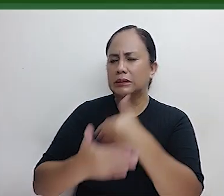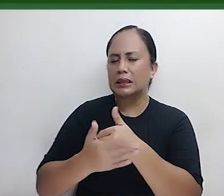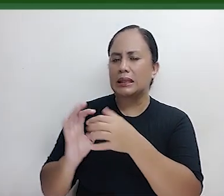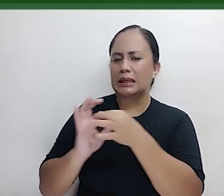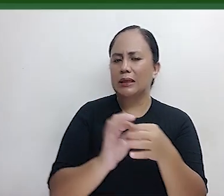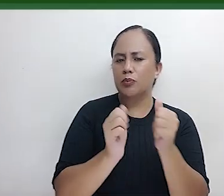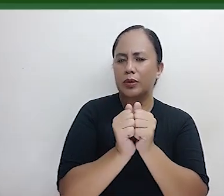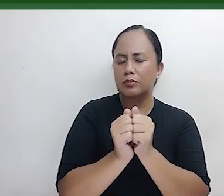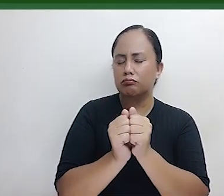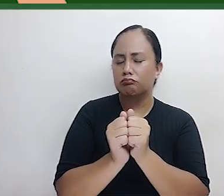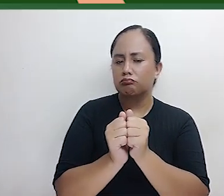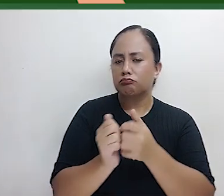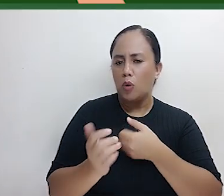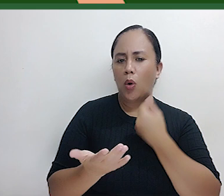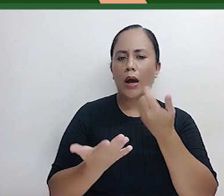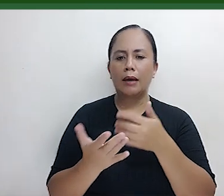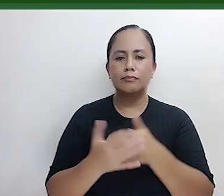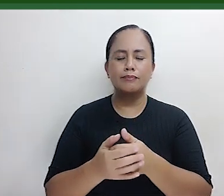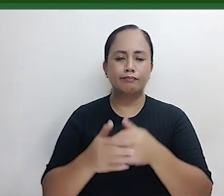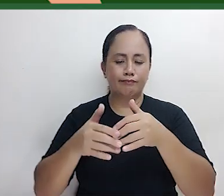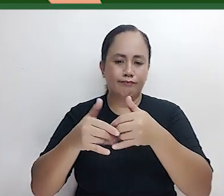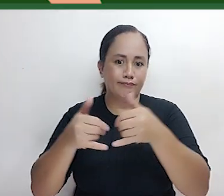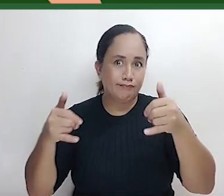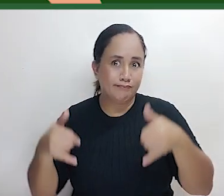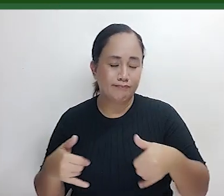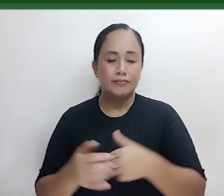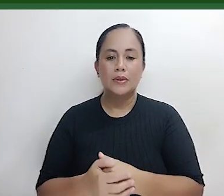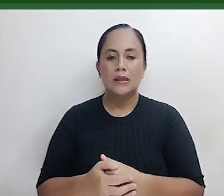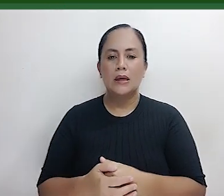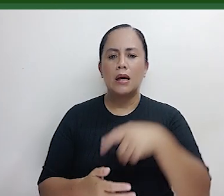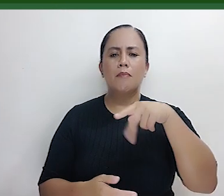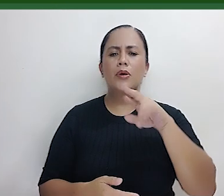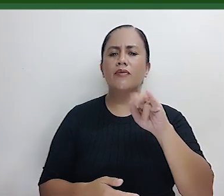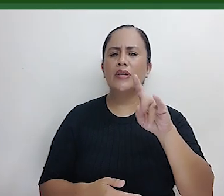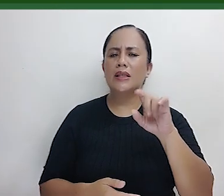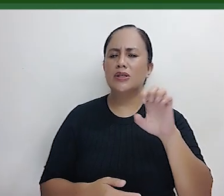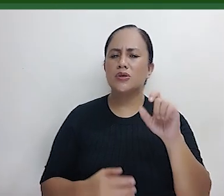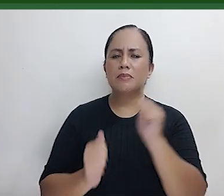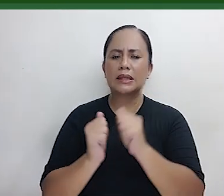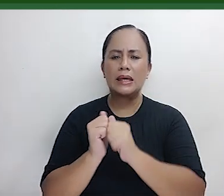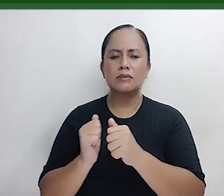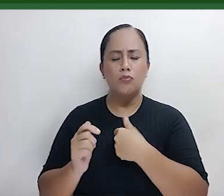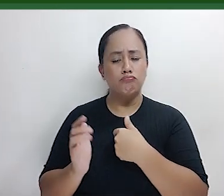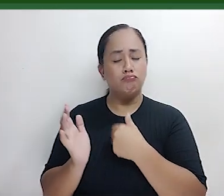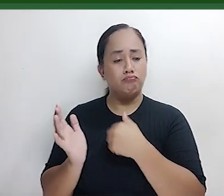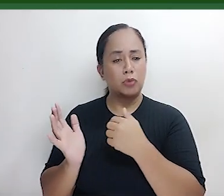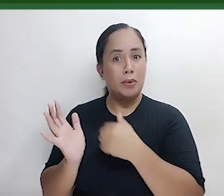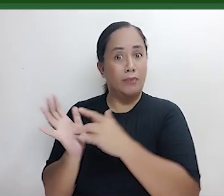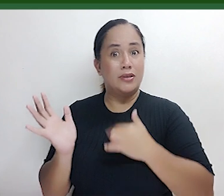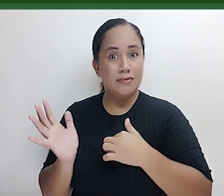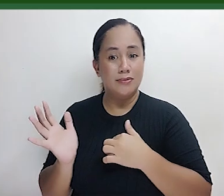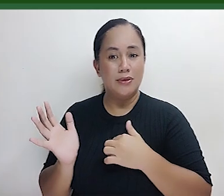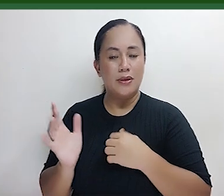Power is closely linked with privilege and marginalization. Privilege refers to certain